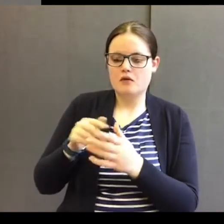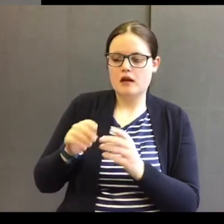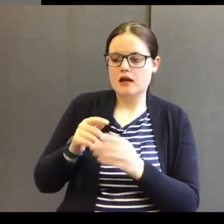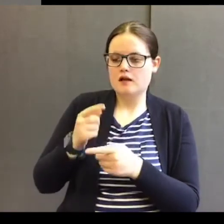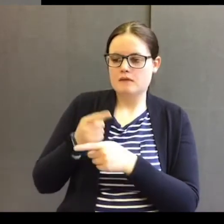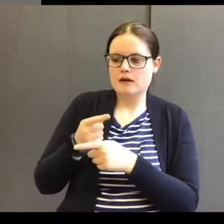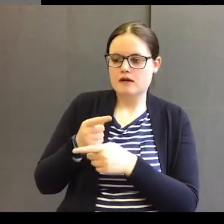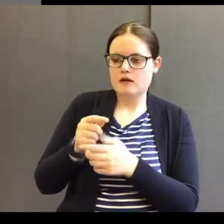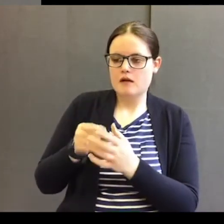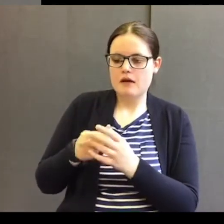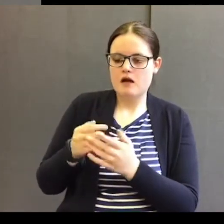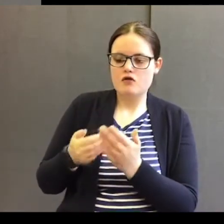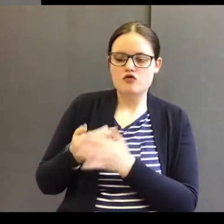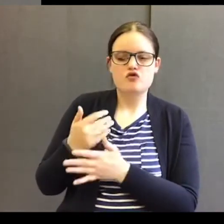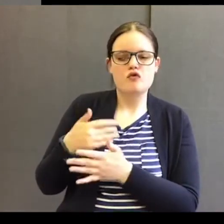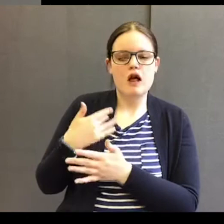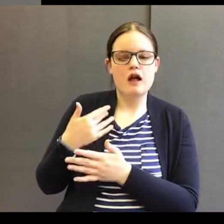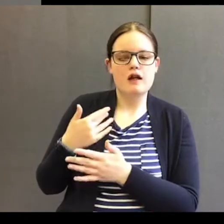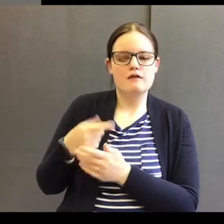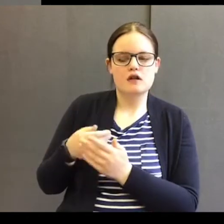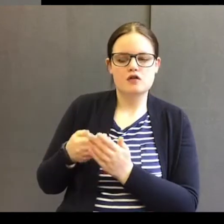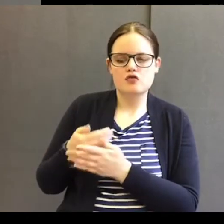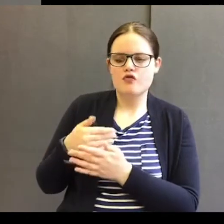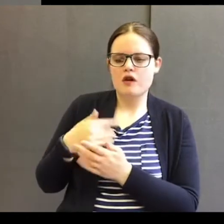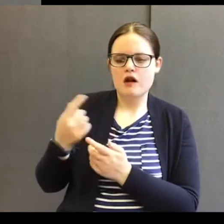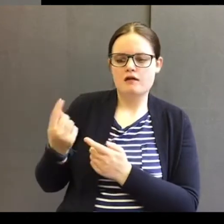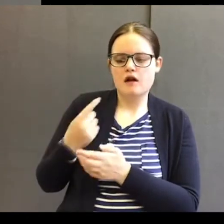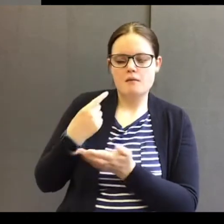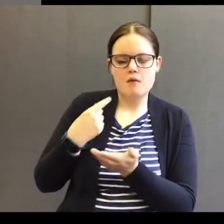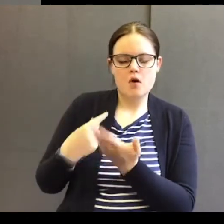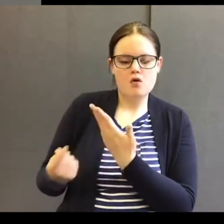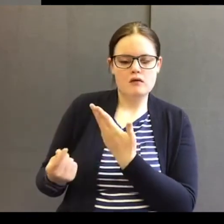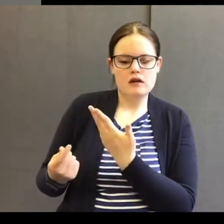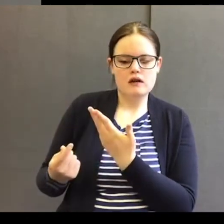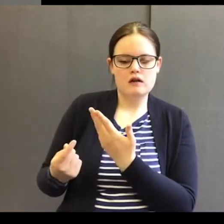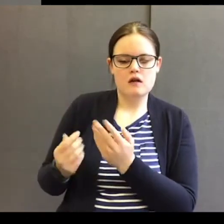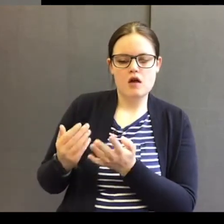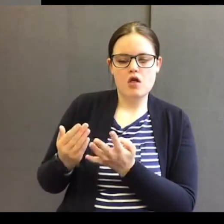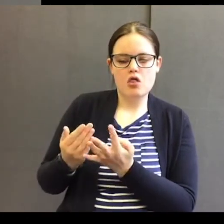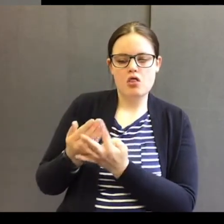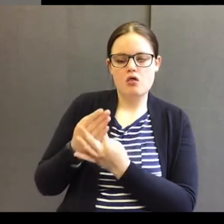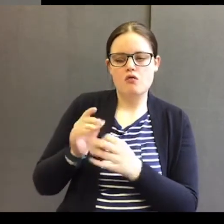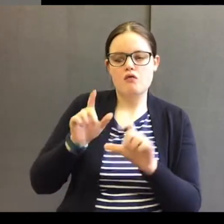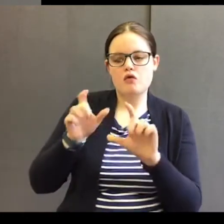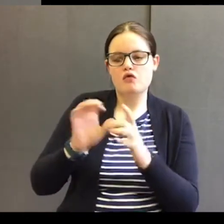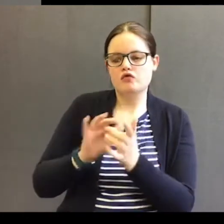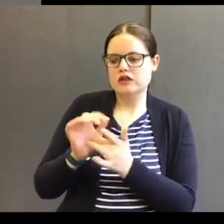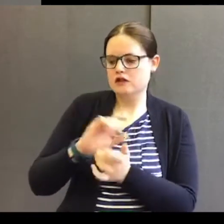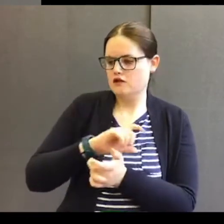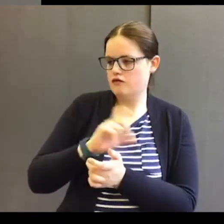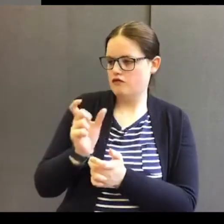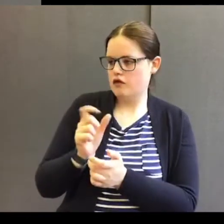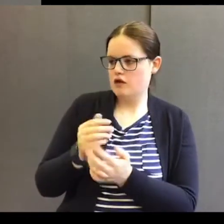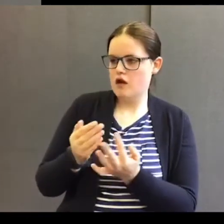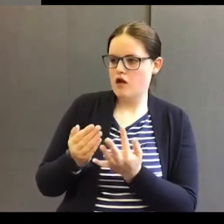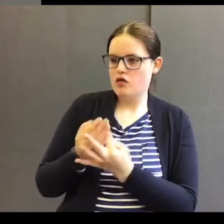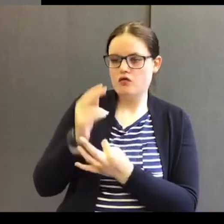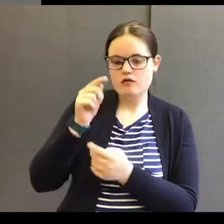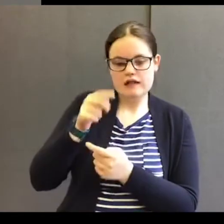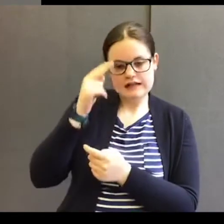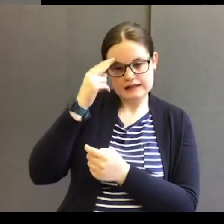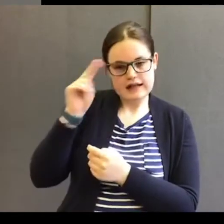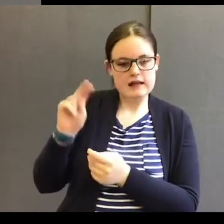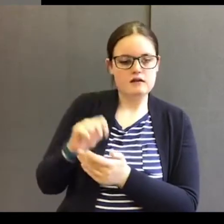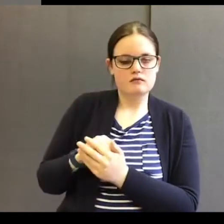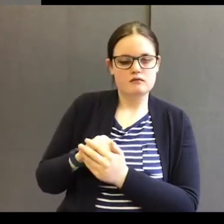were to speak of new life. The new life that comes only through the Lord Jesus Christ,